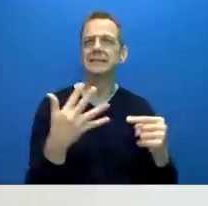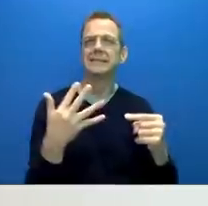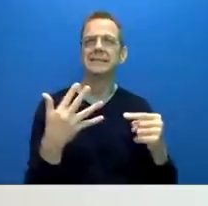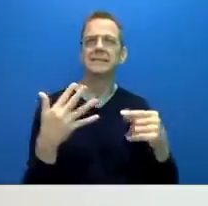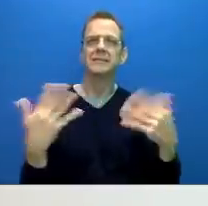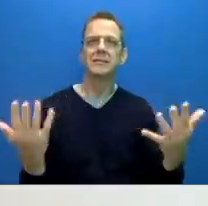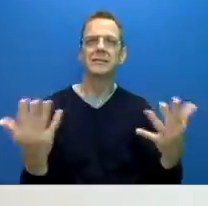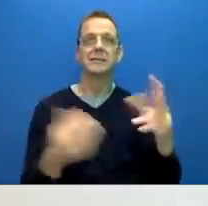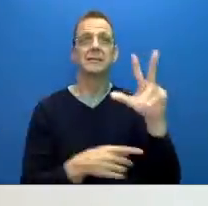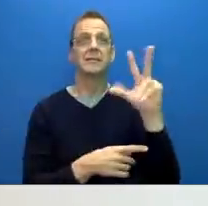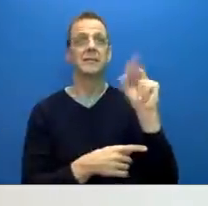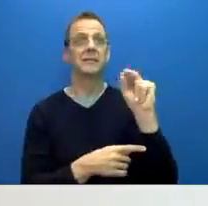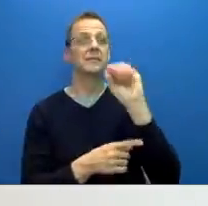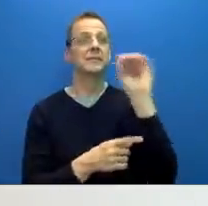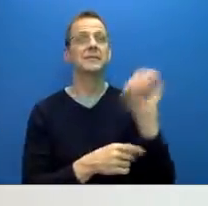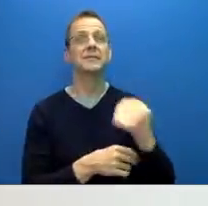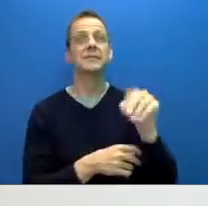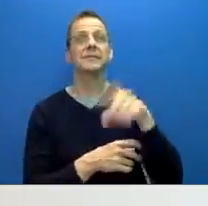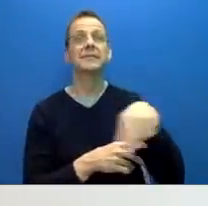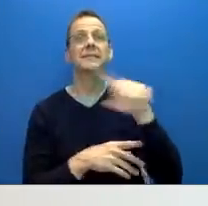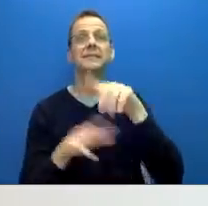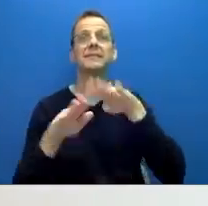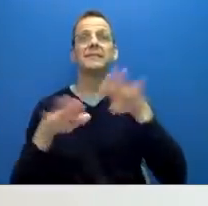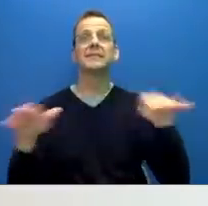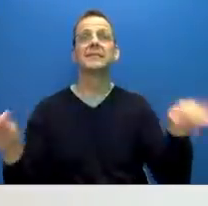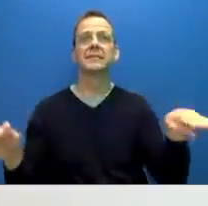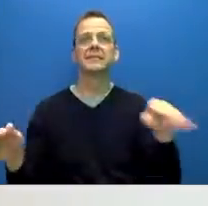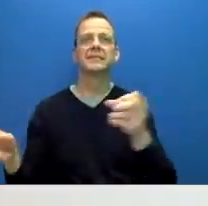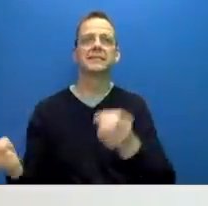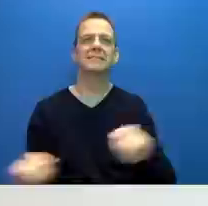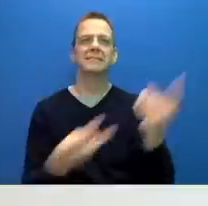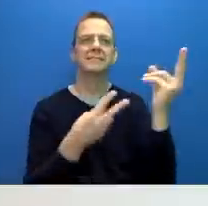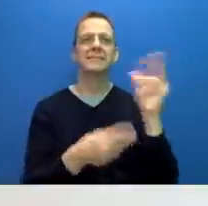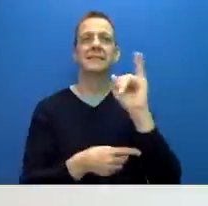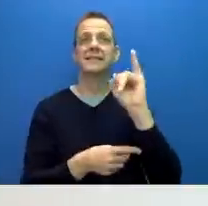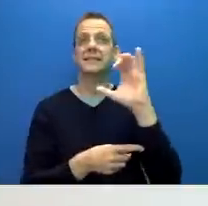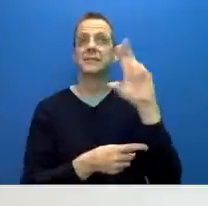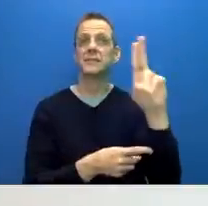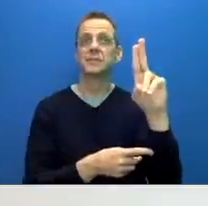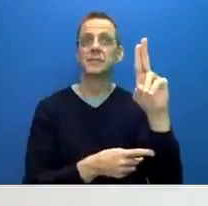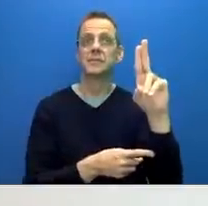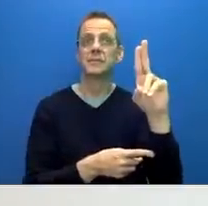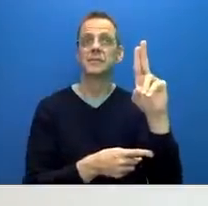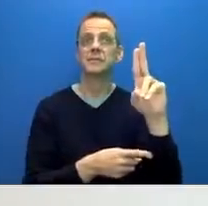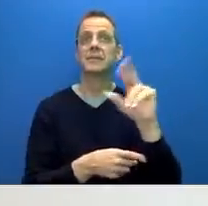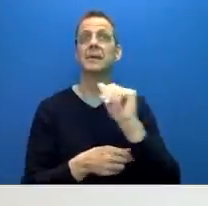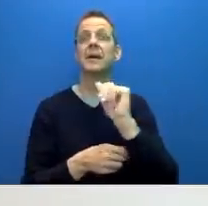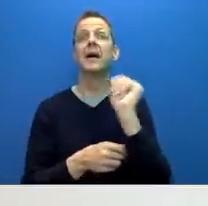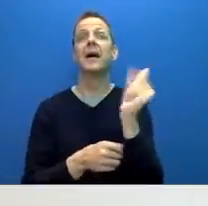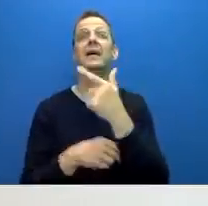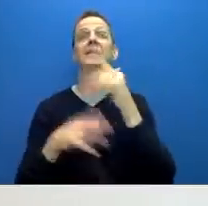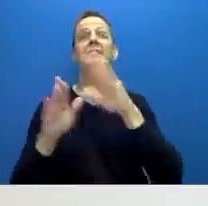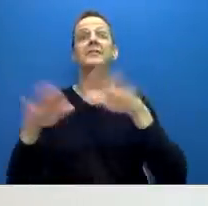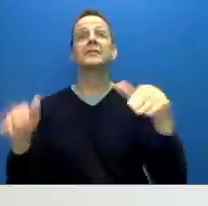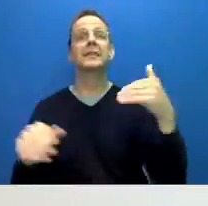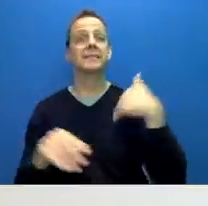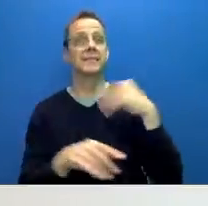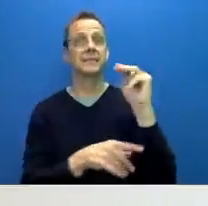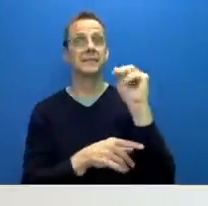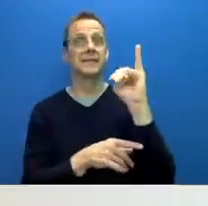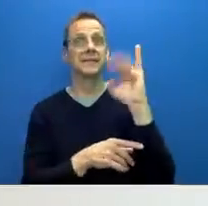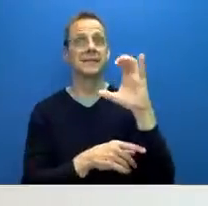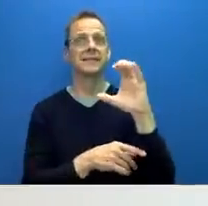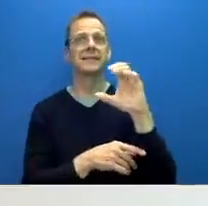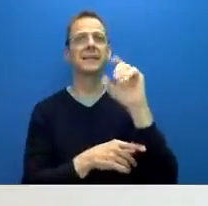ICU admission, and they all require hospitalization. And so MIS-C is quite a serious manifestation